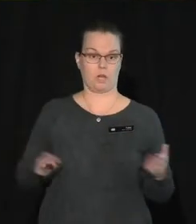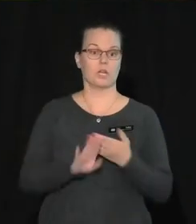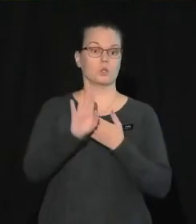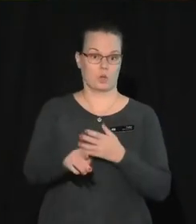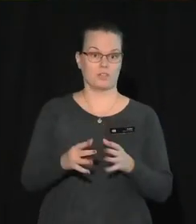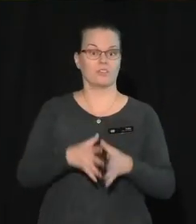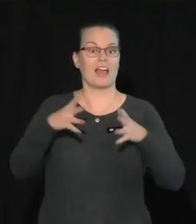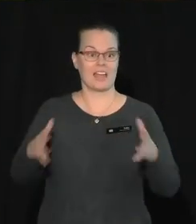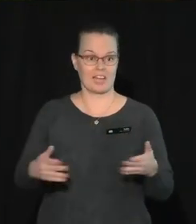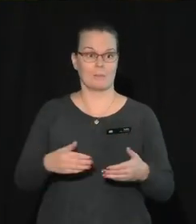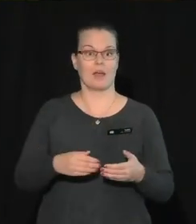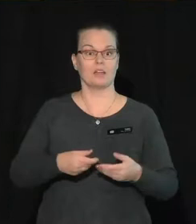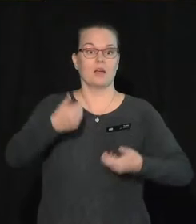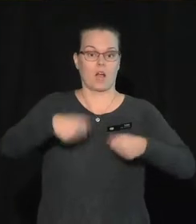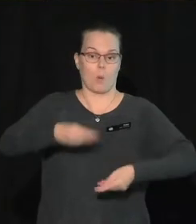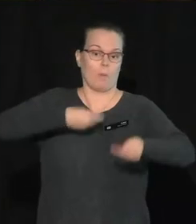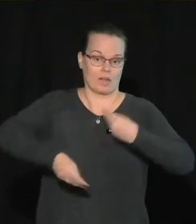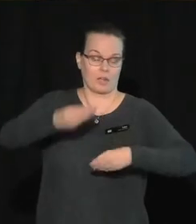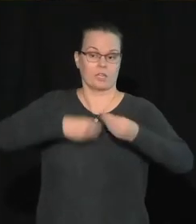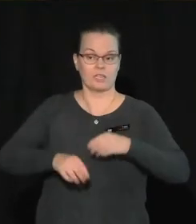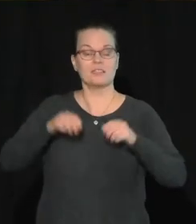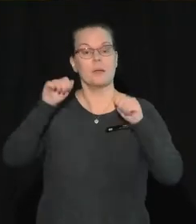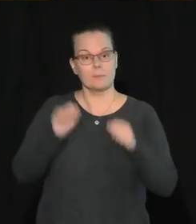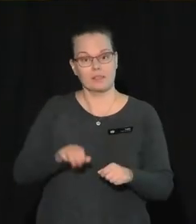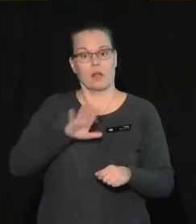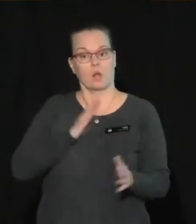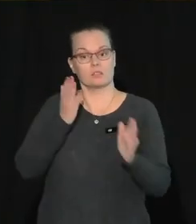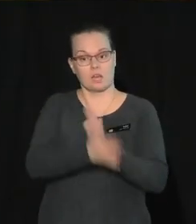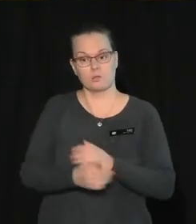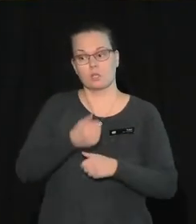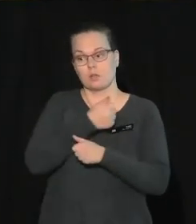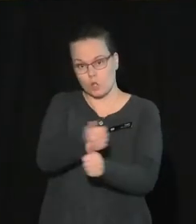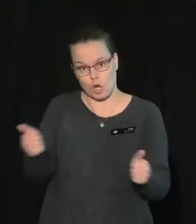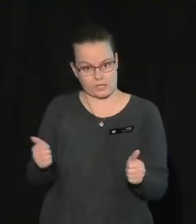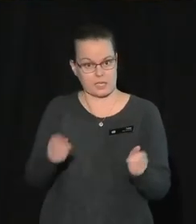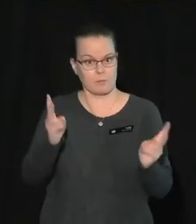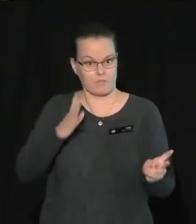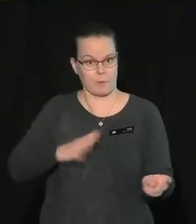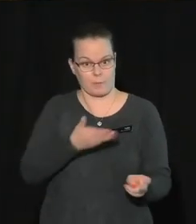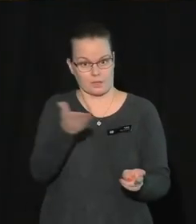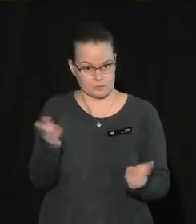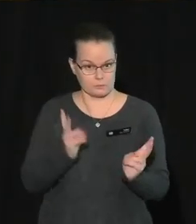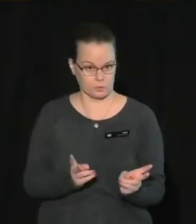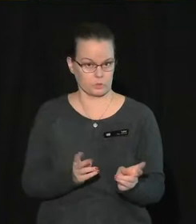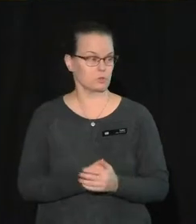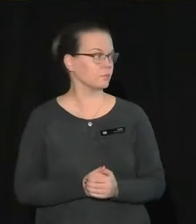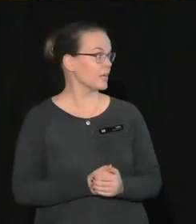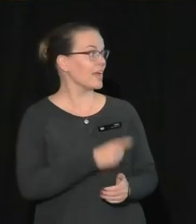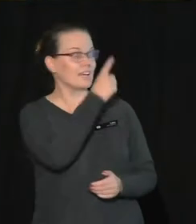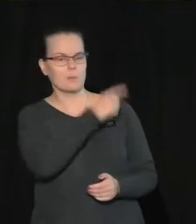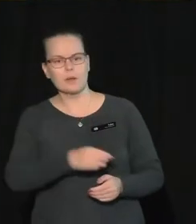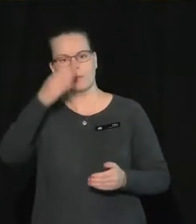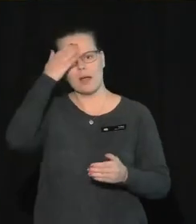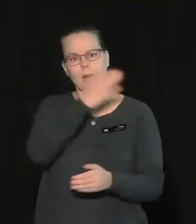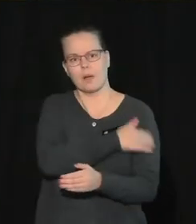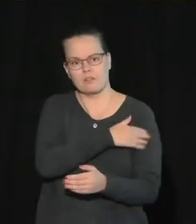and it will have to be accessible for persons with disabilities. This is the main, these are the main products and services